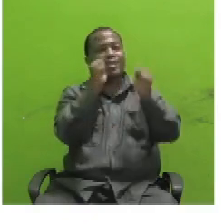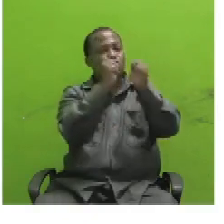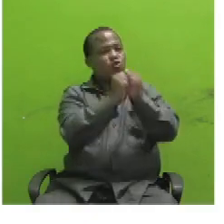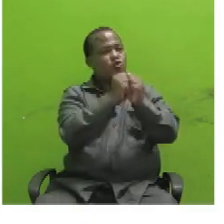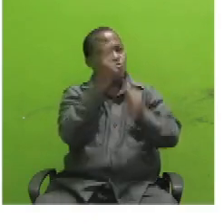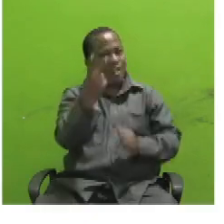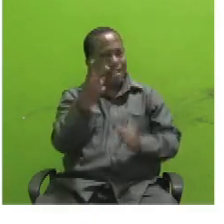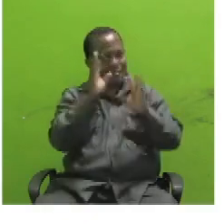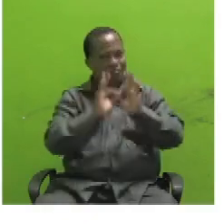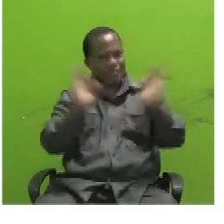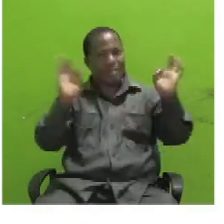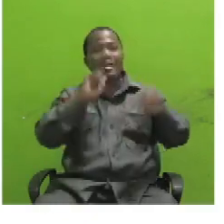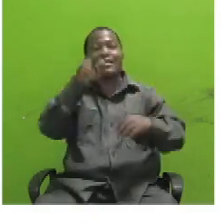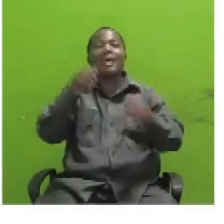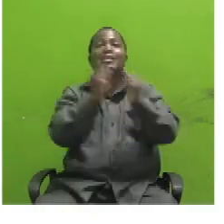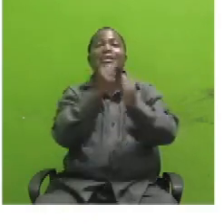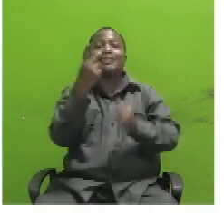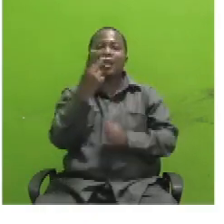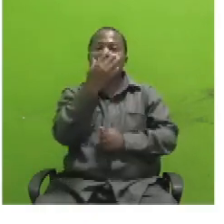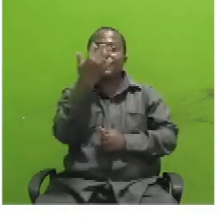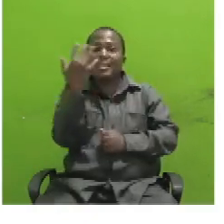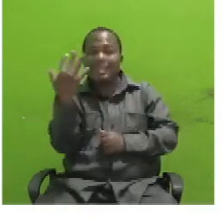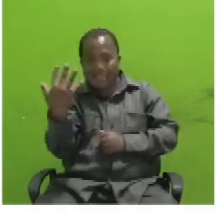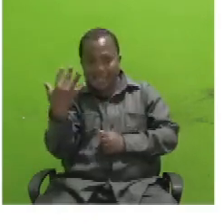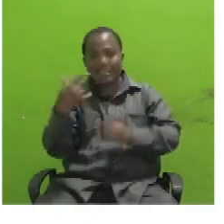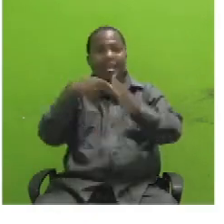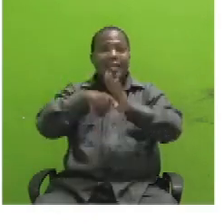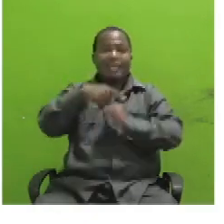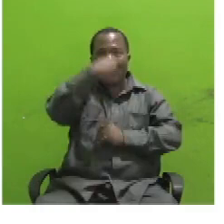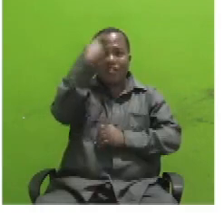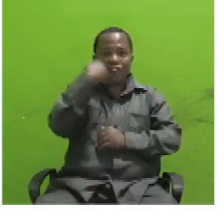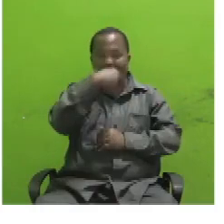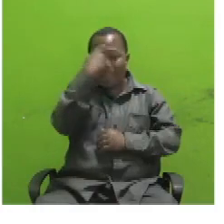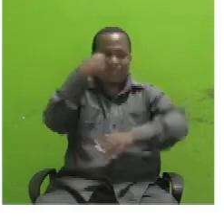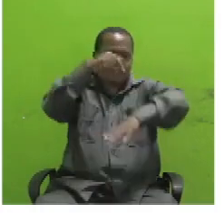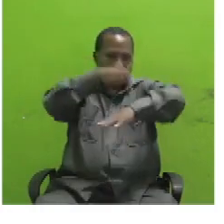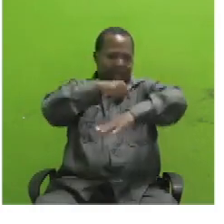1, 2, 3, 4, 5, 6, 7, 8, 9, 10, 11, 12. Very good. They are 12 digits in the face of time.